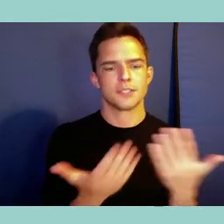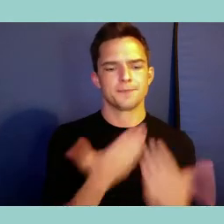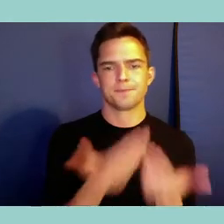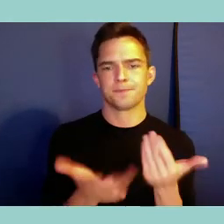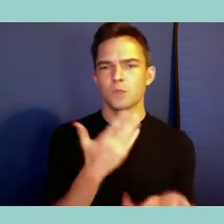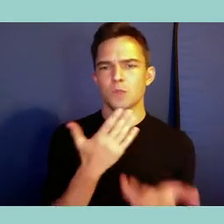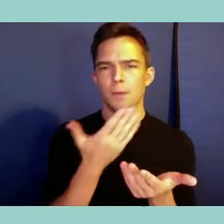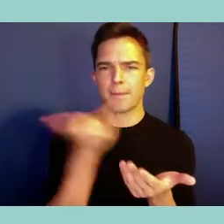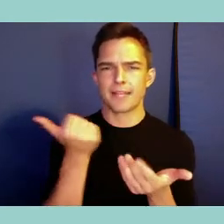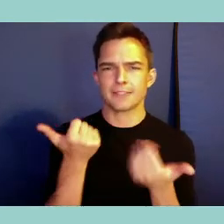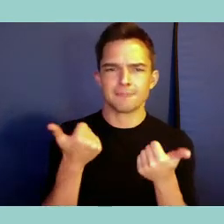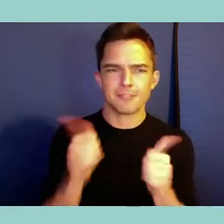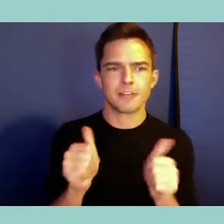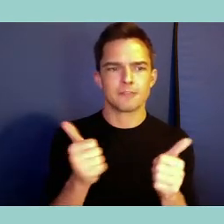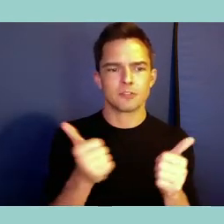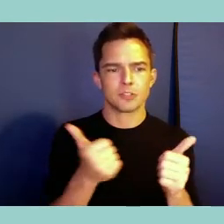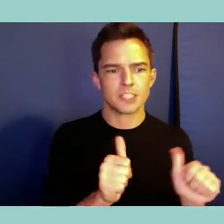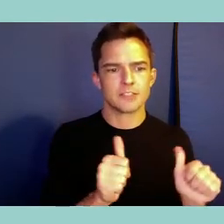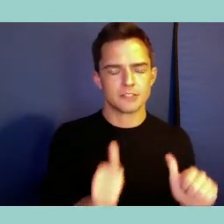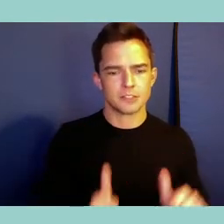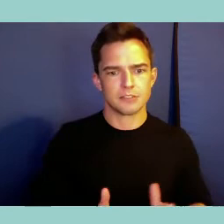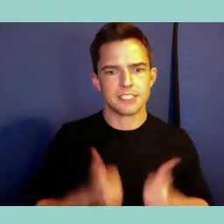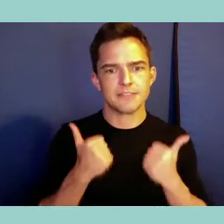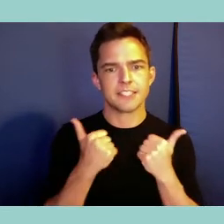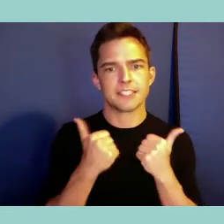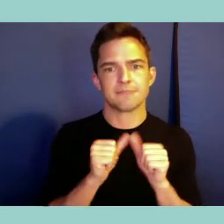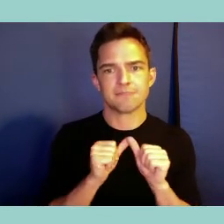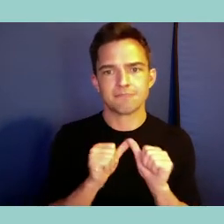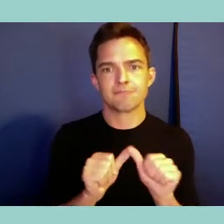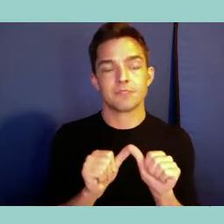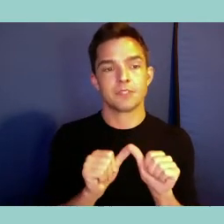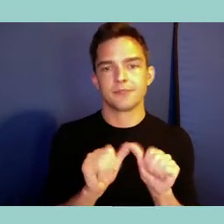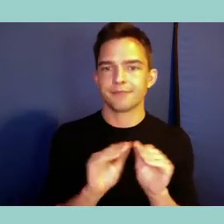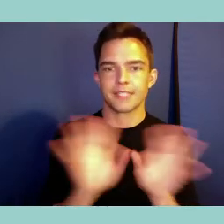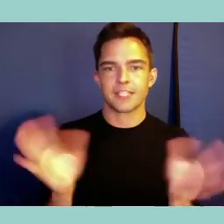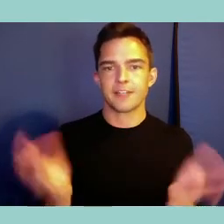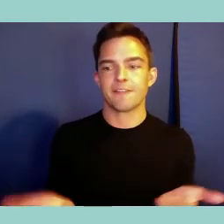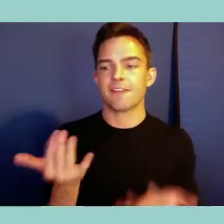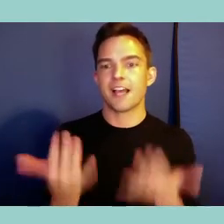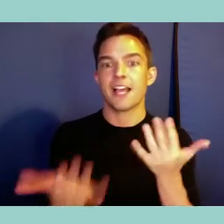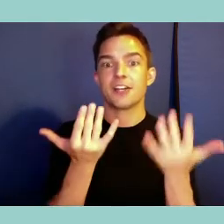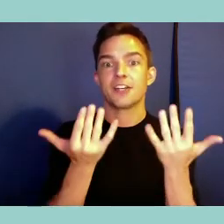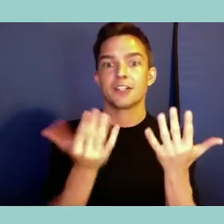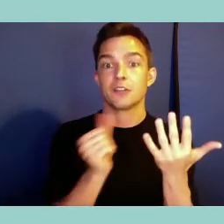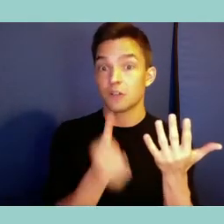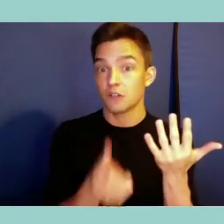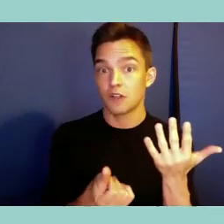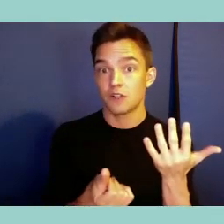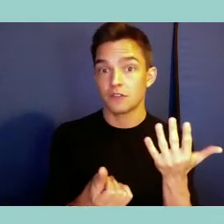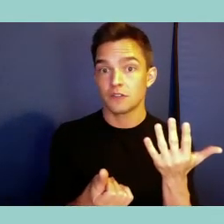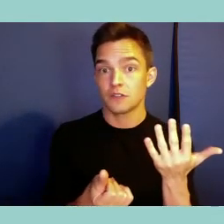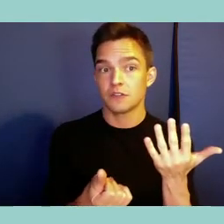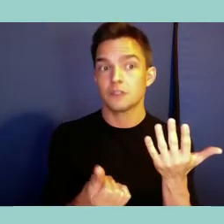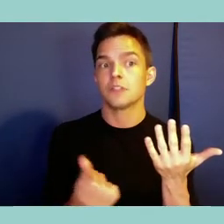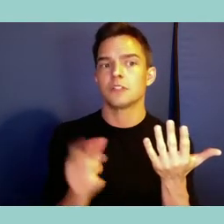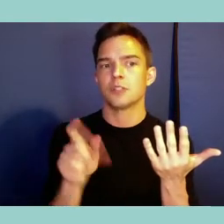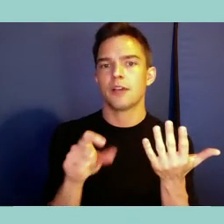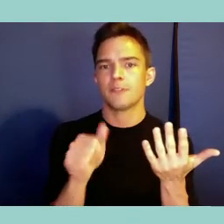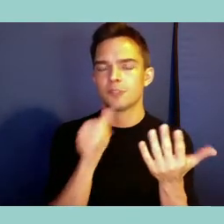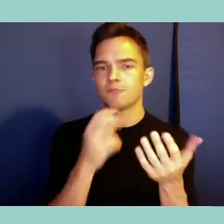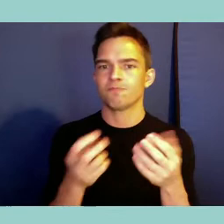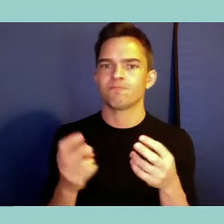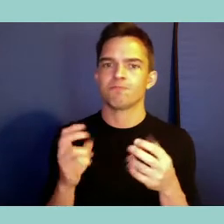Despite your best efforts in addition to living, it is clear that fire or not, you must level